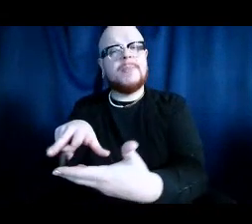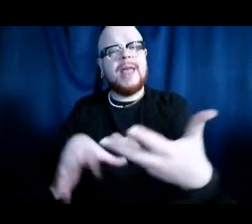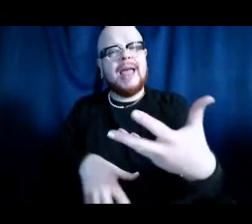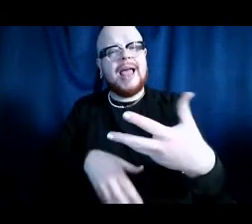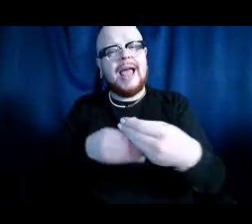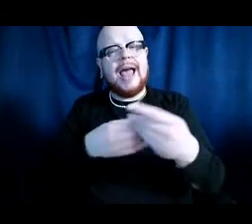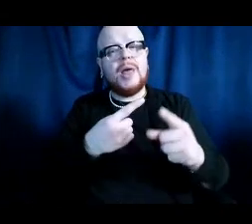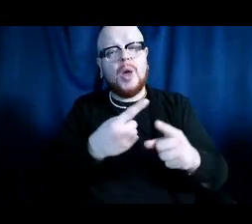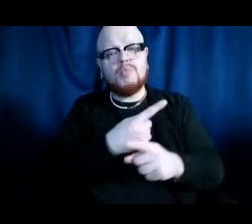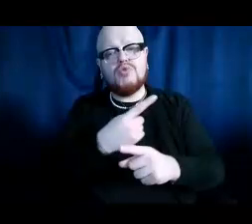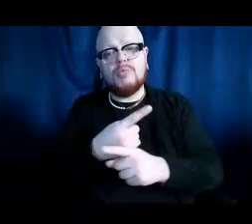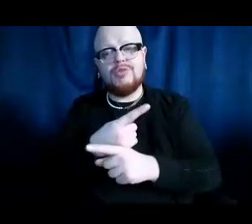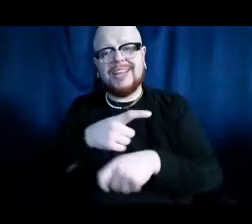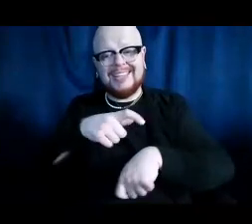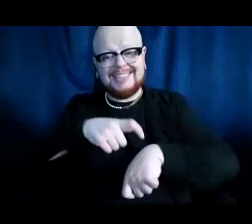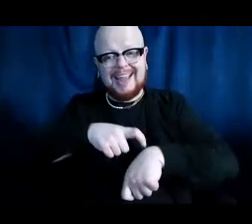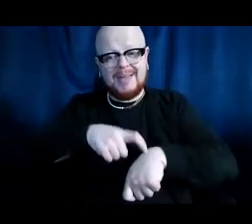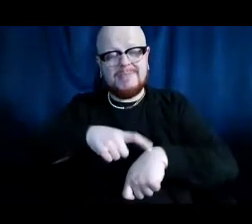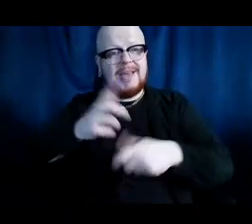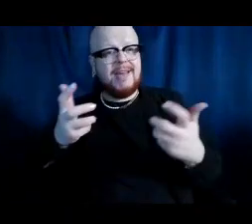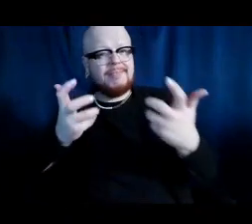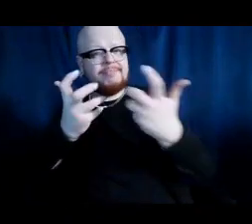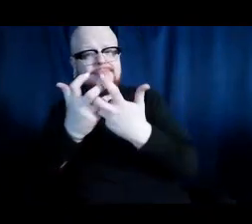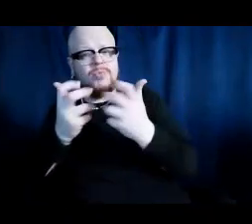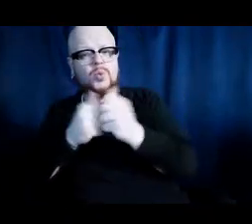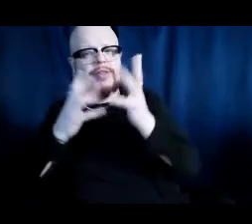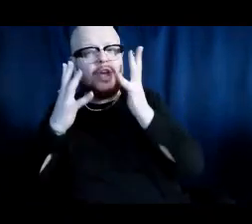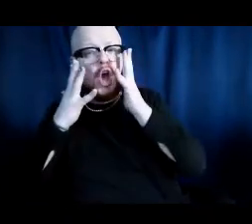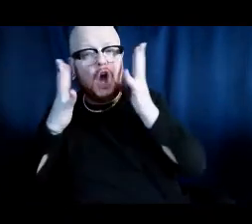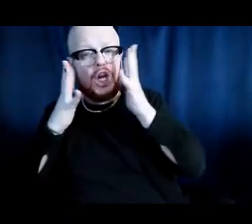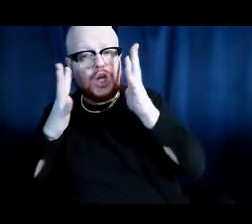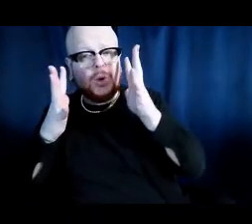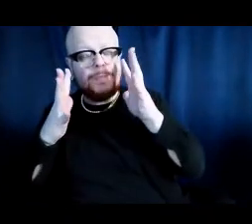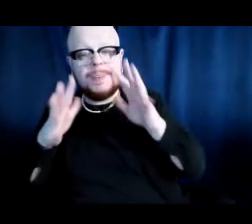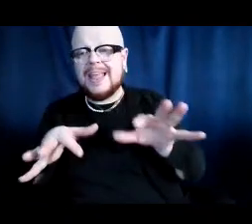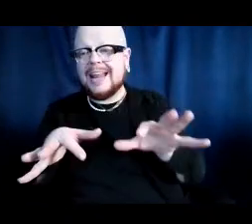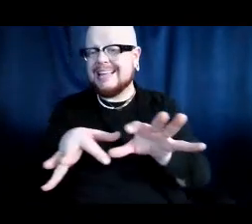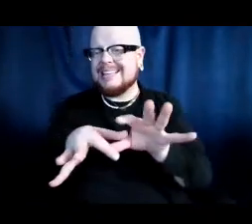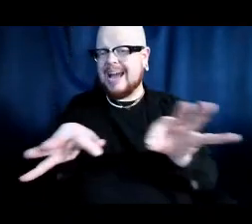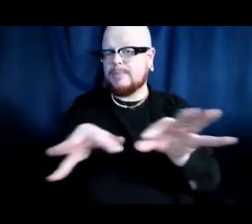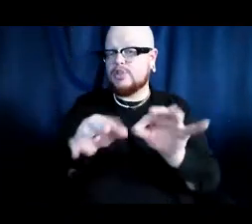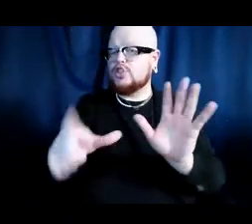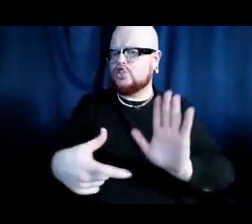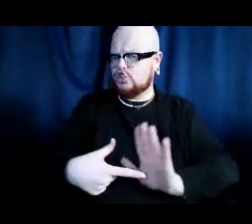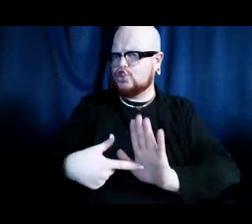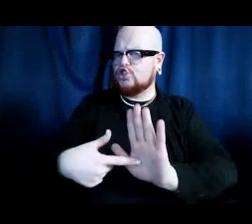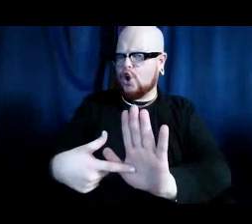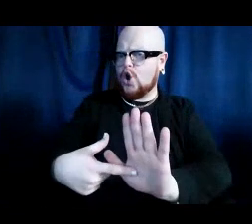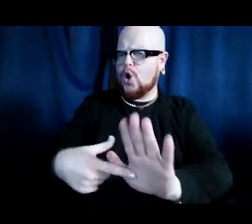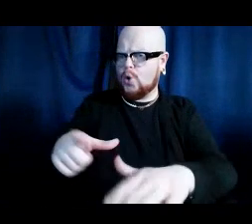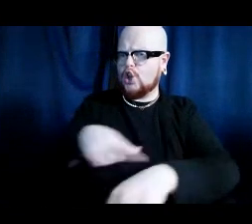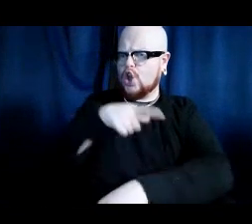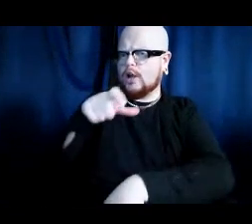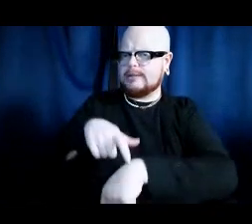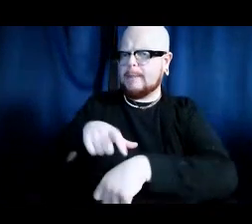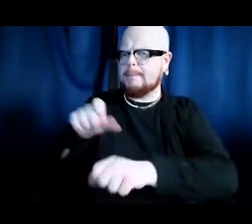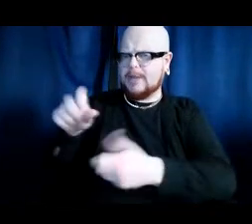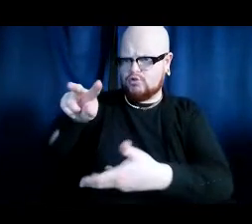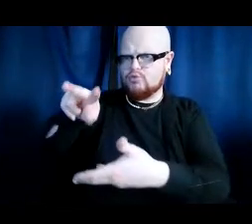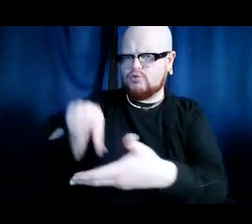the audio. They should be displayed long enough to be read comfortably, and captions should use